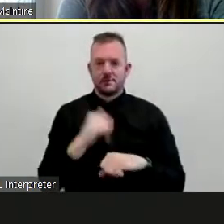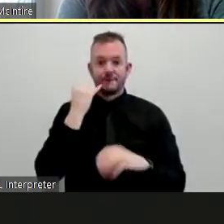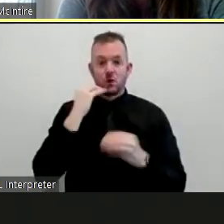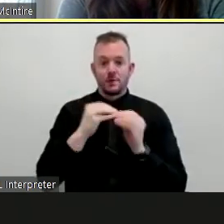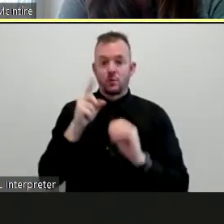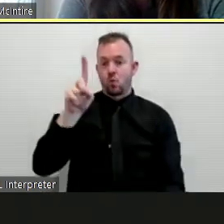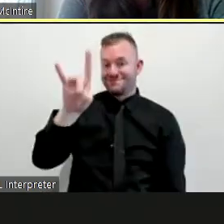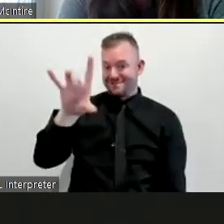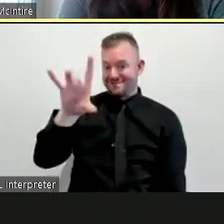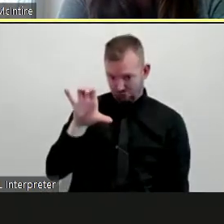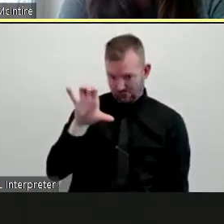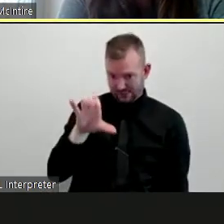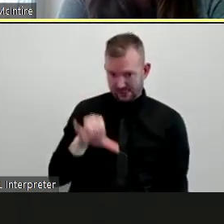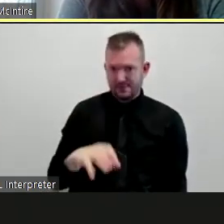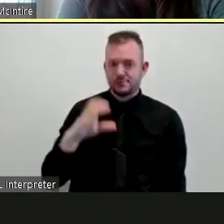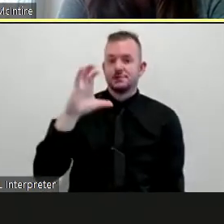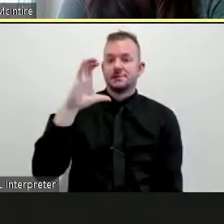1-800-CO-VAX-CO,